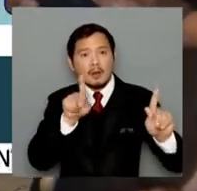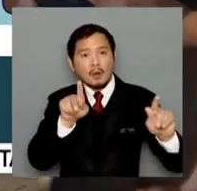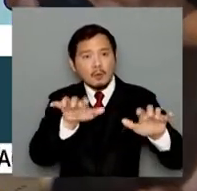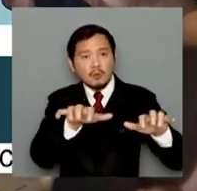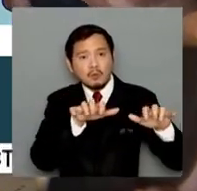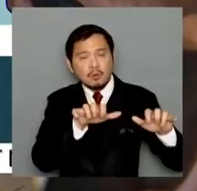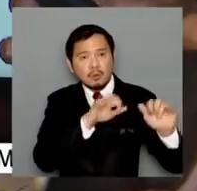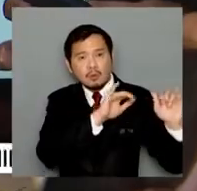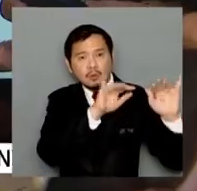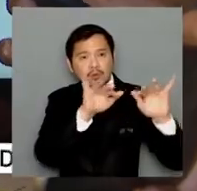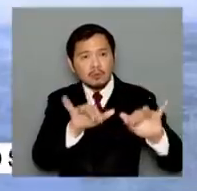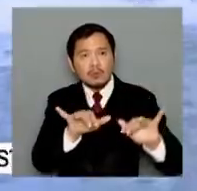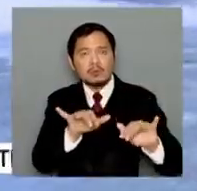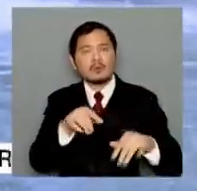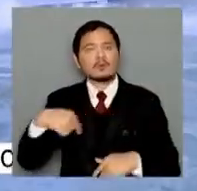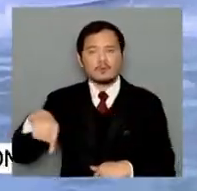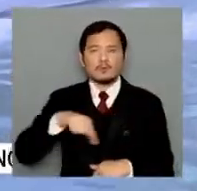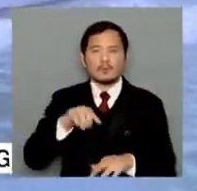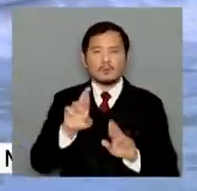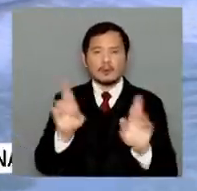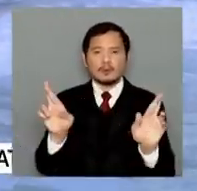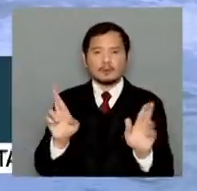tayo dyan.